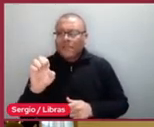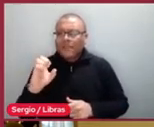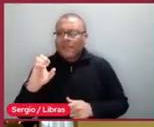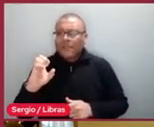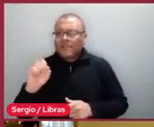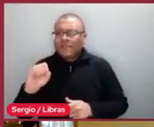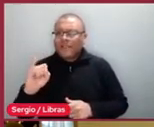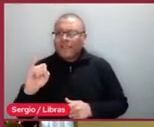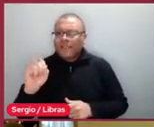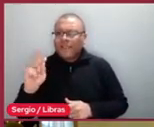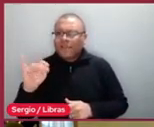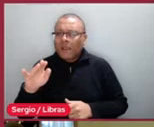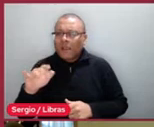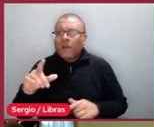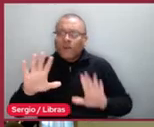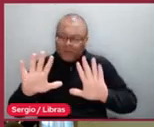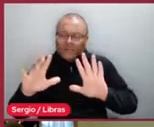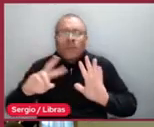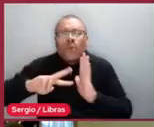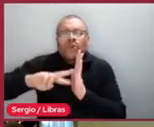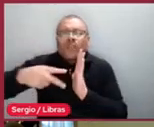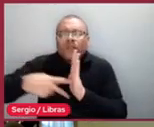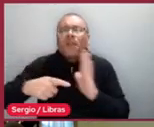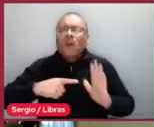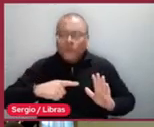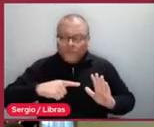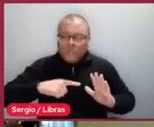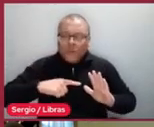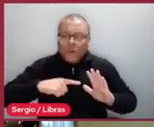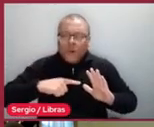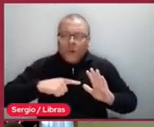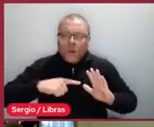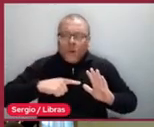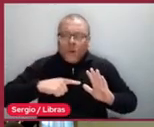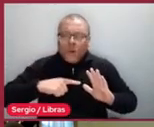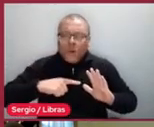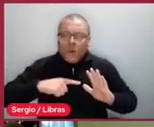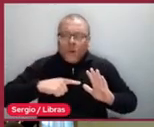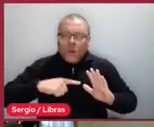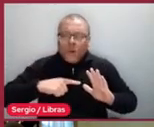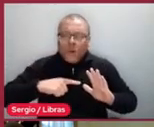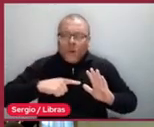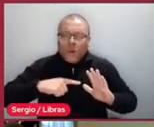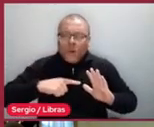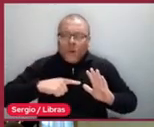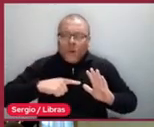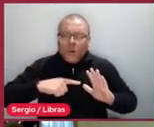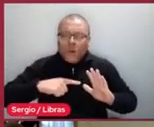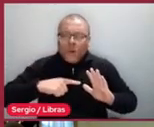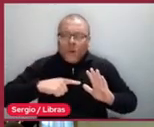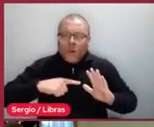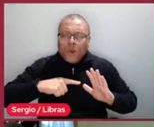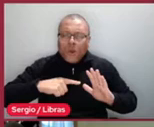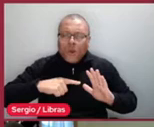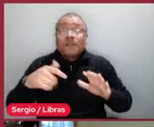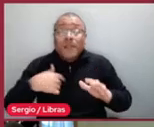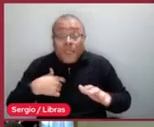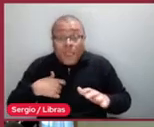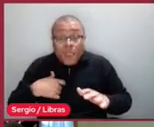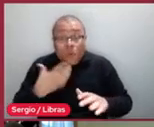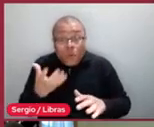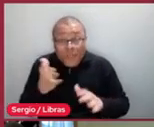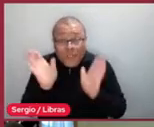I do have an object, but they are closed, like only these specific fields are